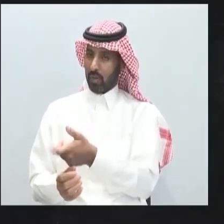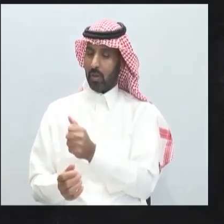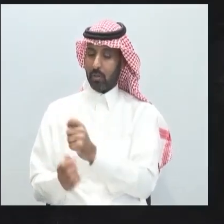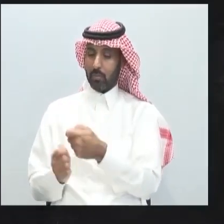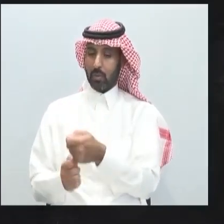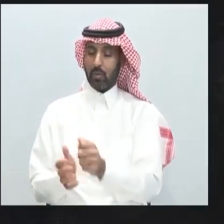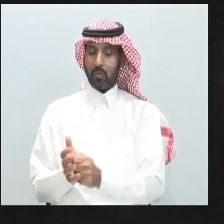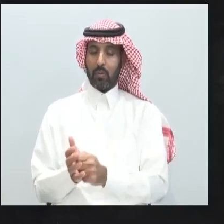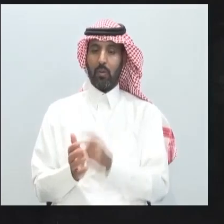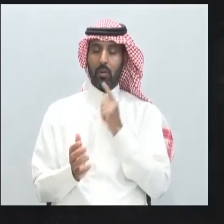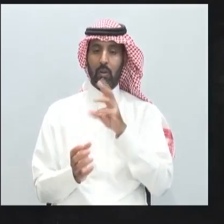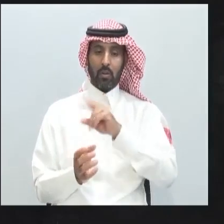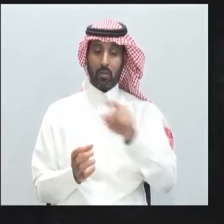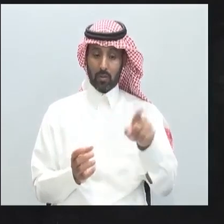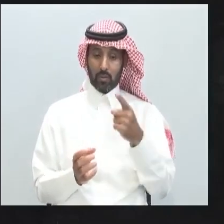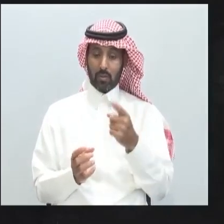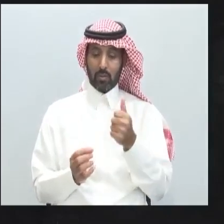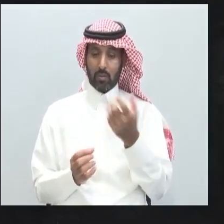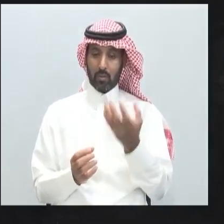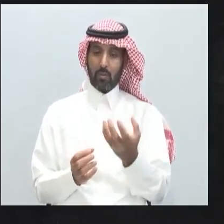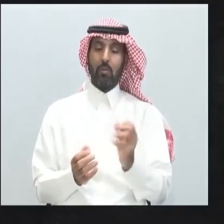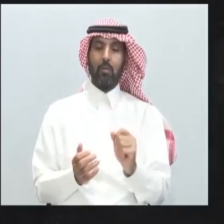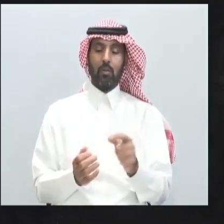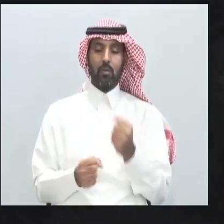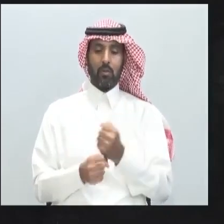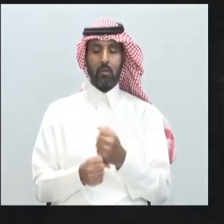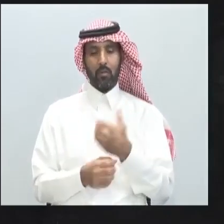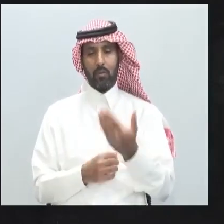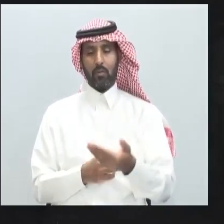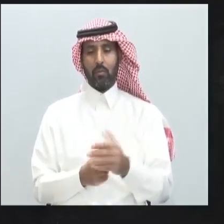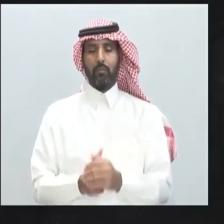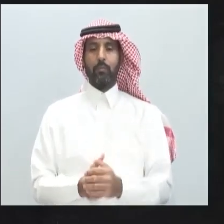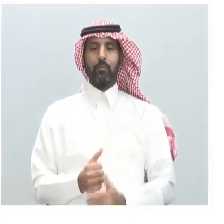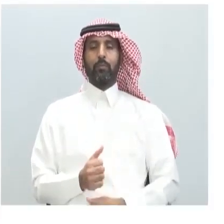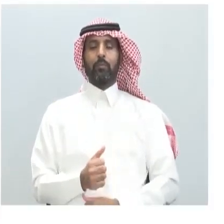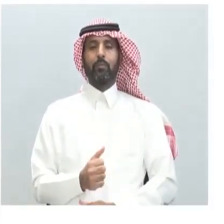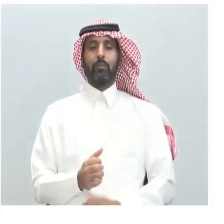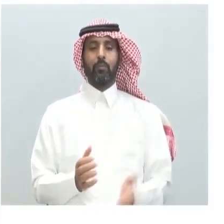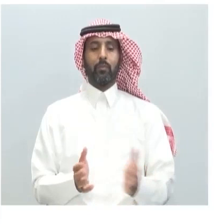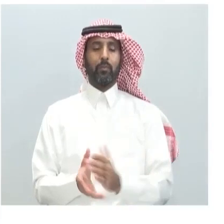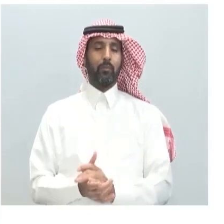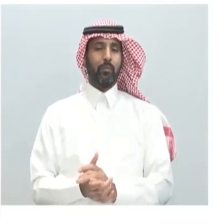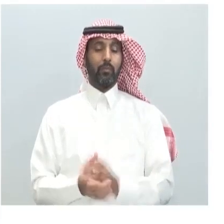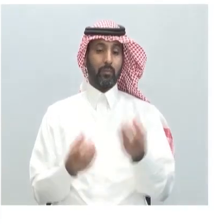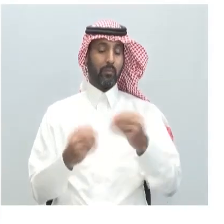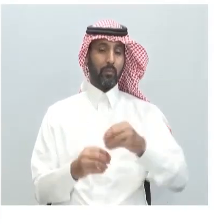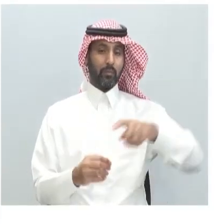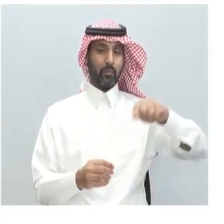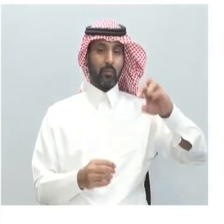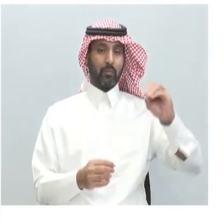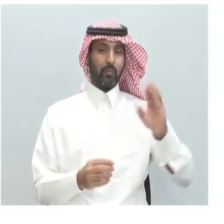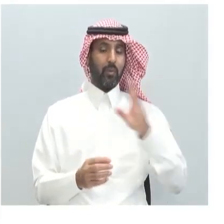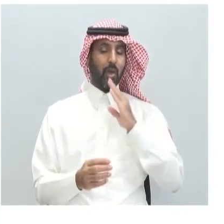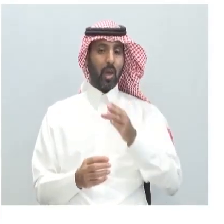the perfect, the correct amount of this thing to do that thing. So add two or